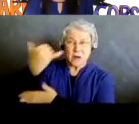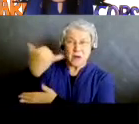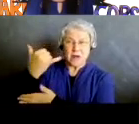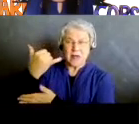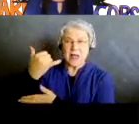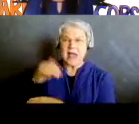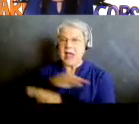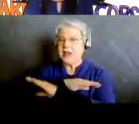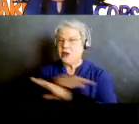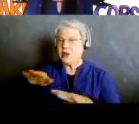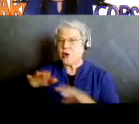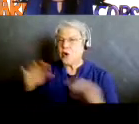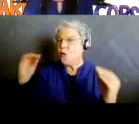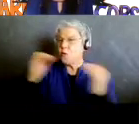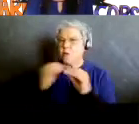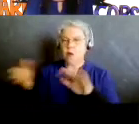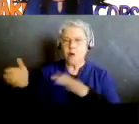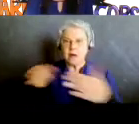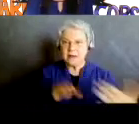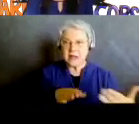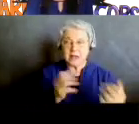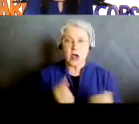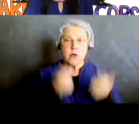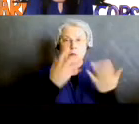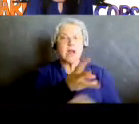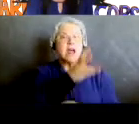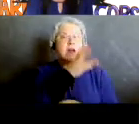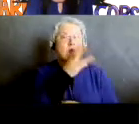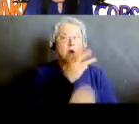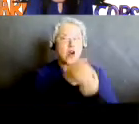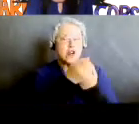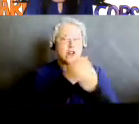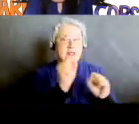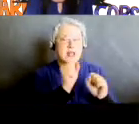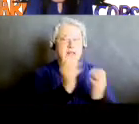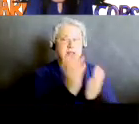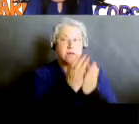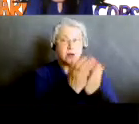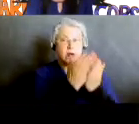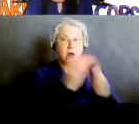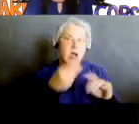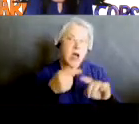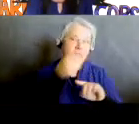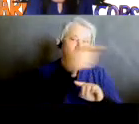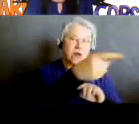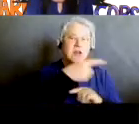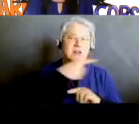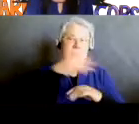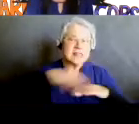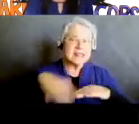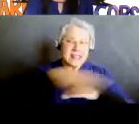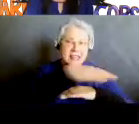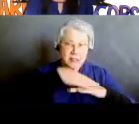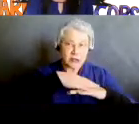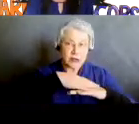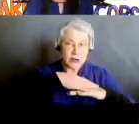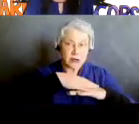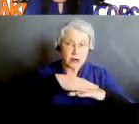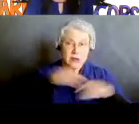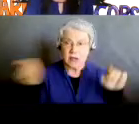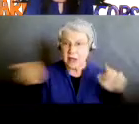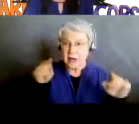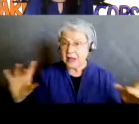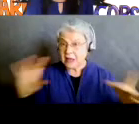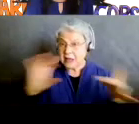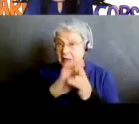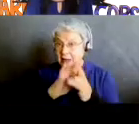More Deaths, which is providing life-saving water and support for migrants crossing the Sonoran Desert. Are there ways that